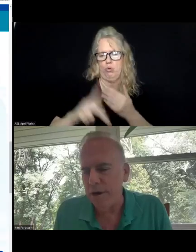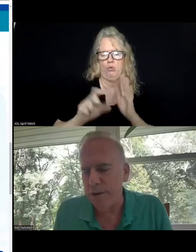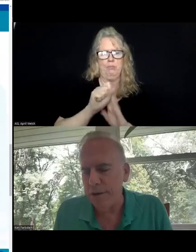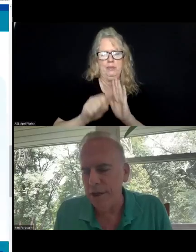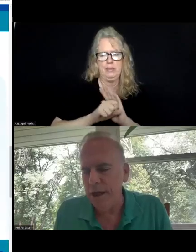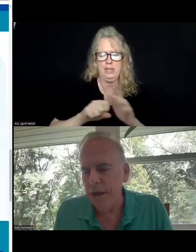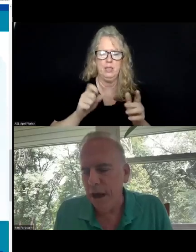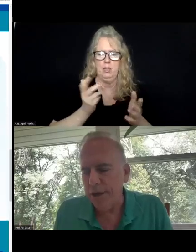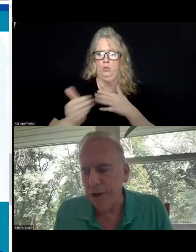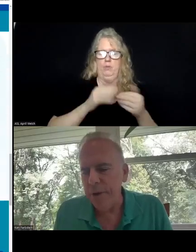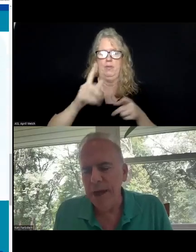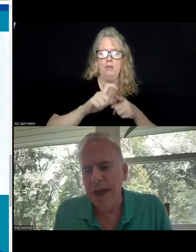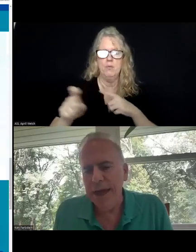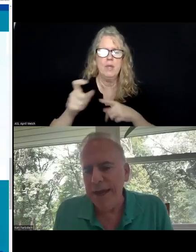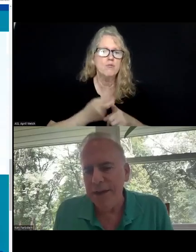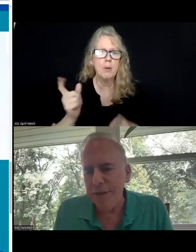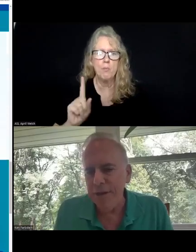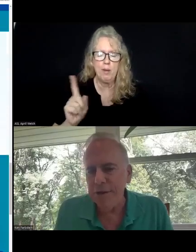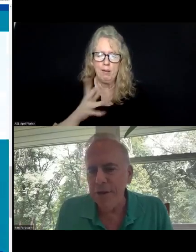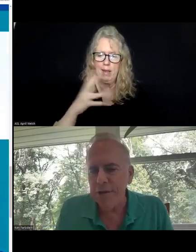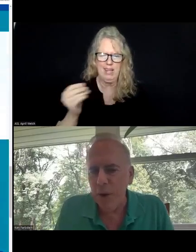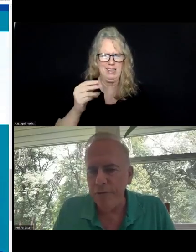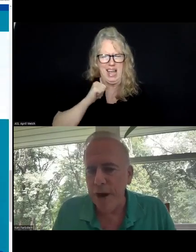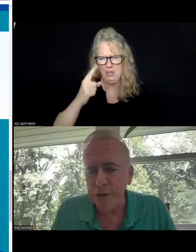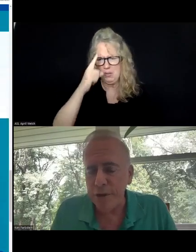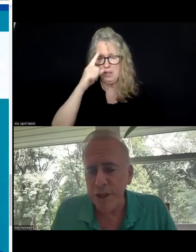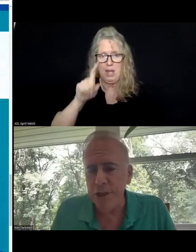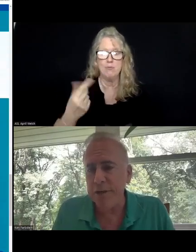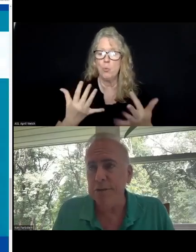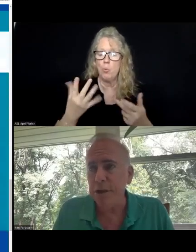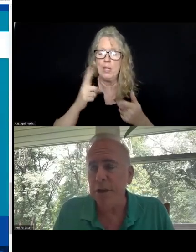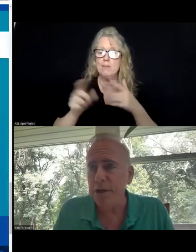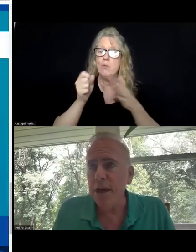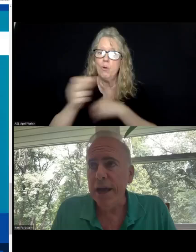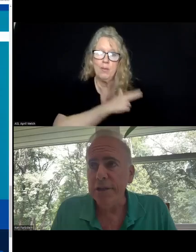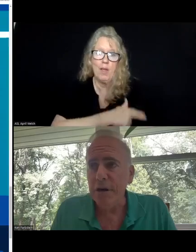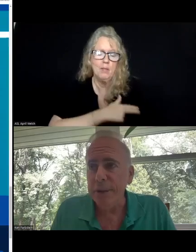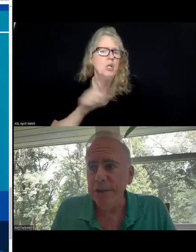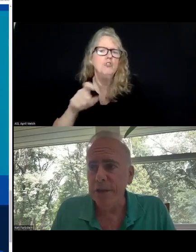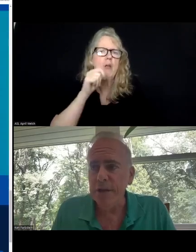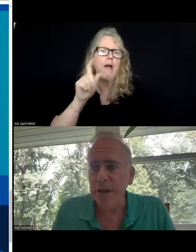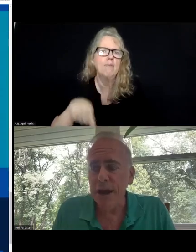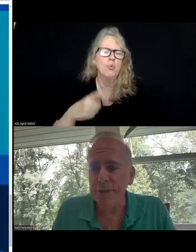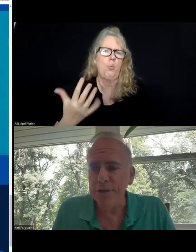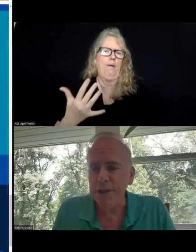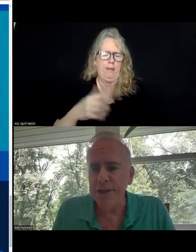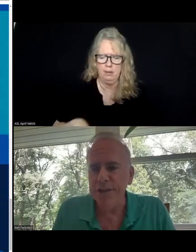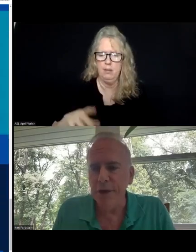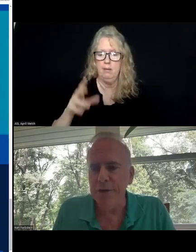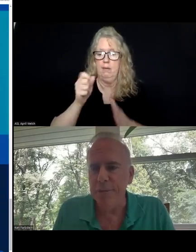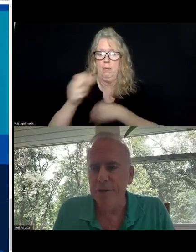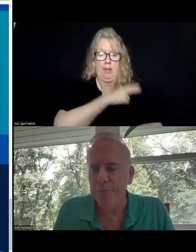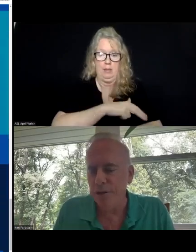the caller is calling from. And I don't think that you need to wait for hospitalization, and you shouldn't. As Laura mentioned, the